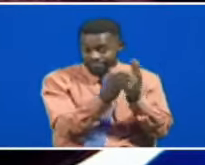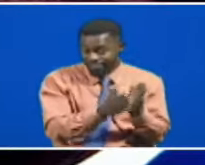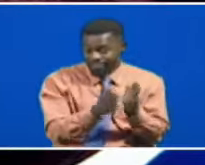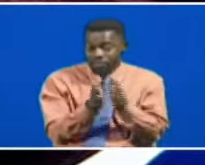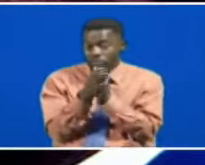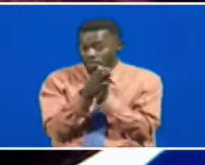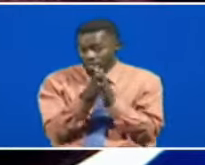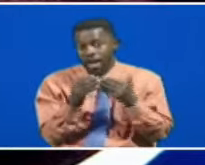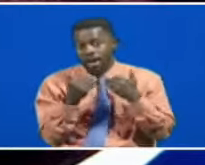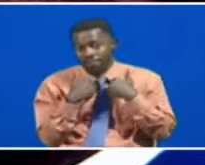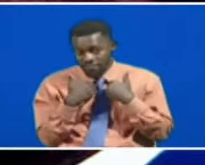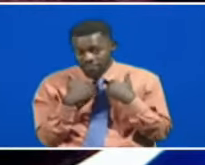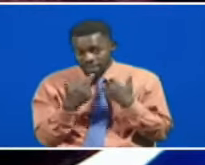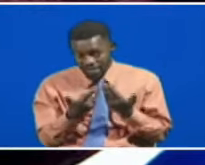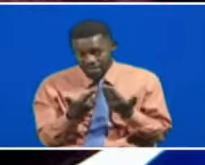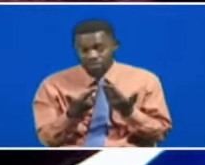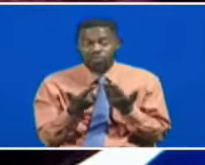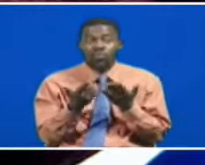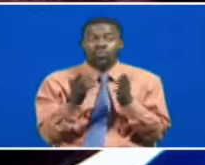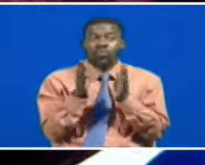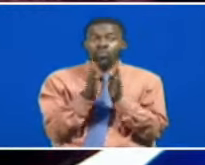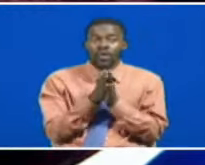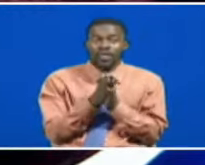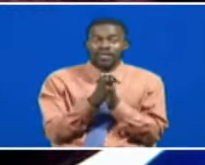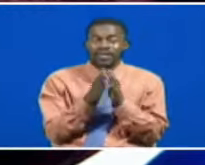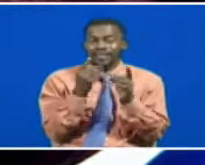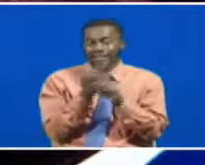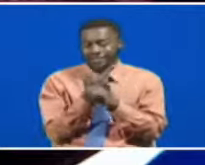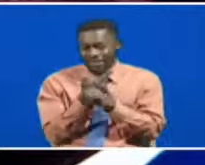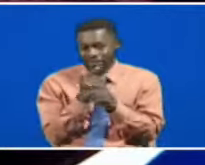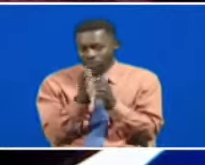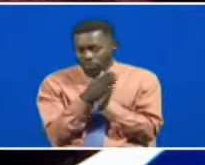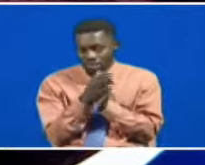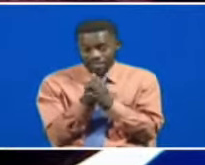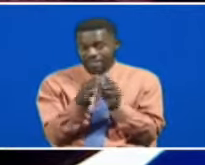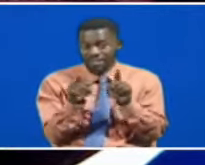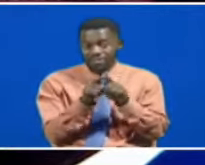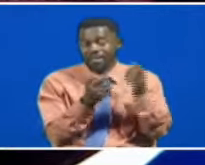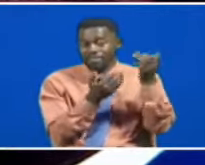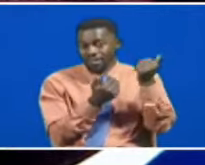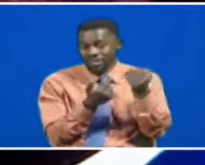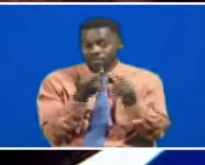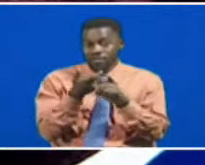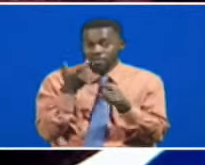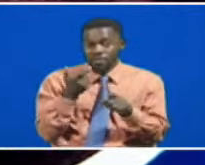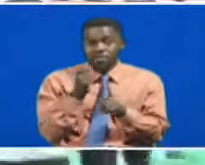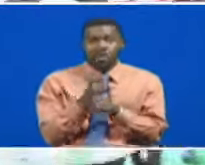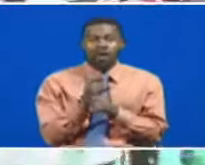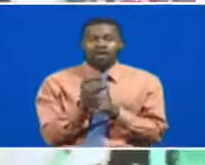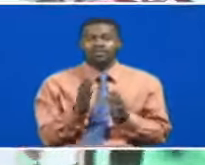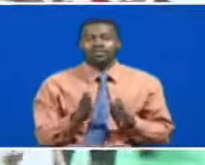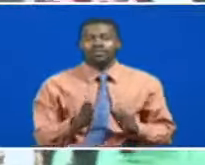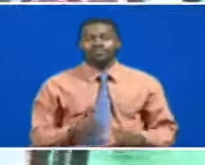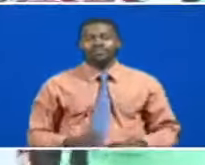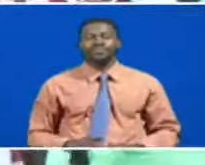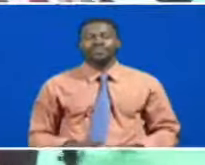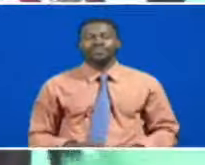tonight with the unvalidated expectations from the laborers.